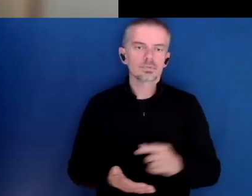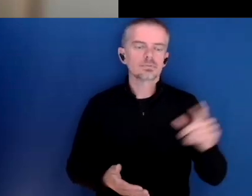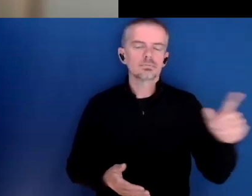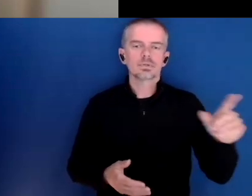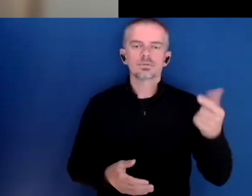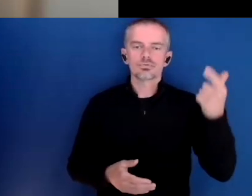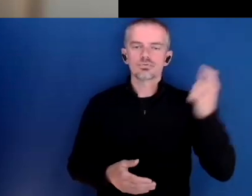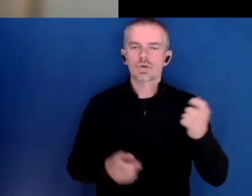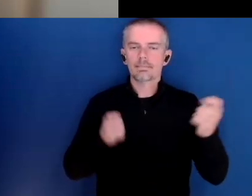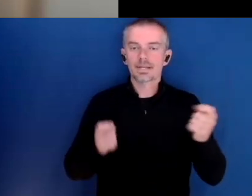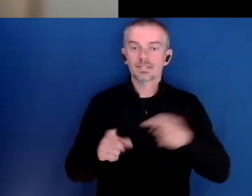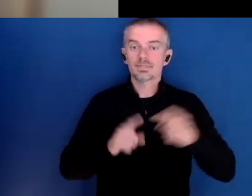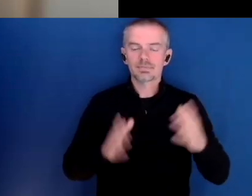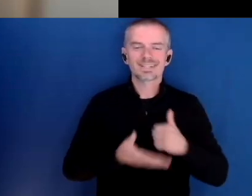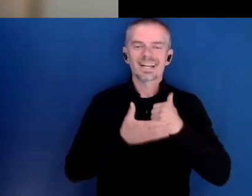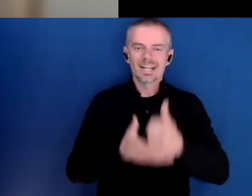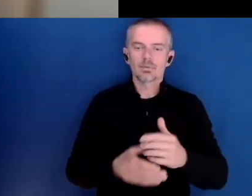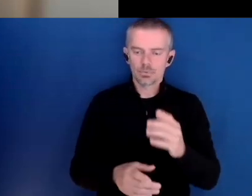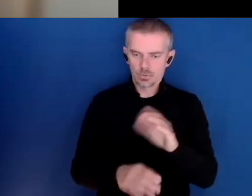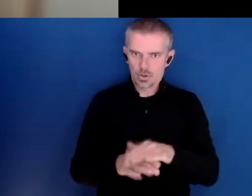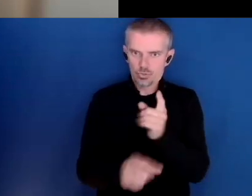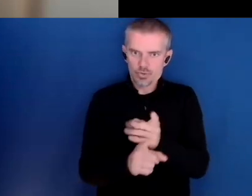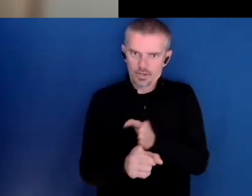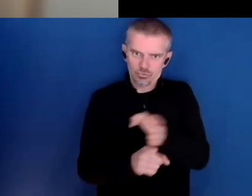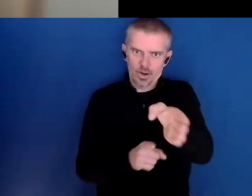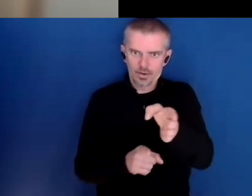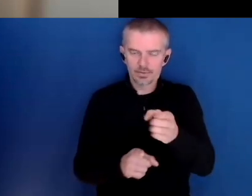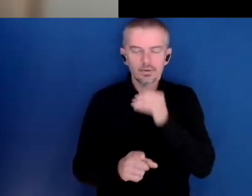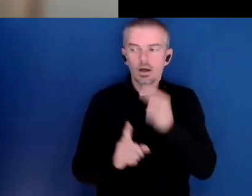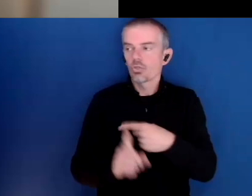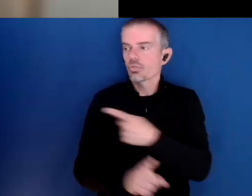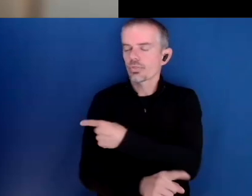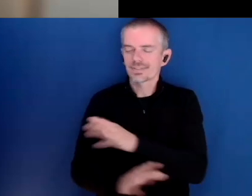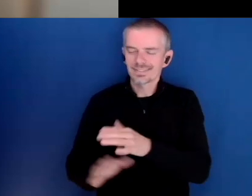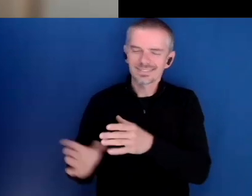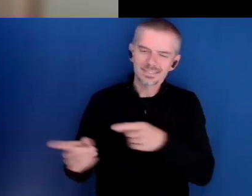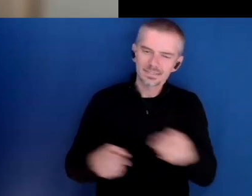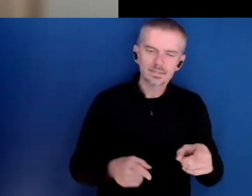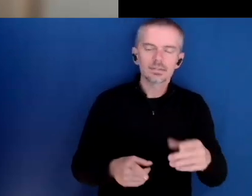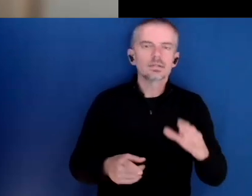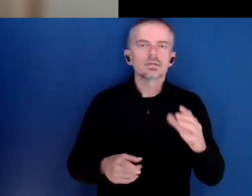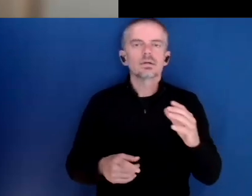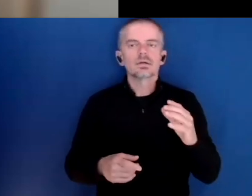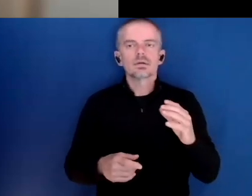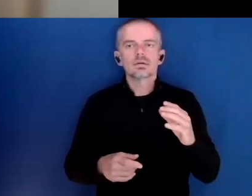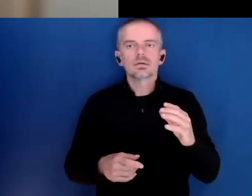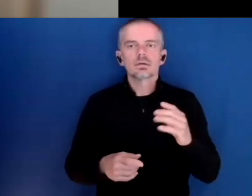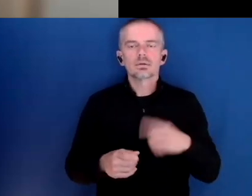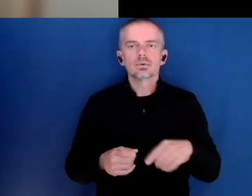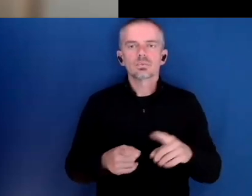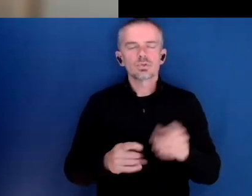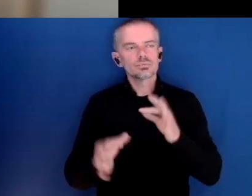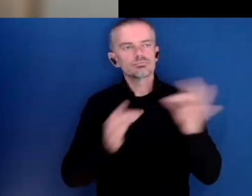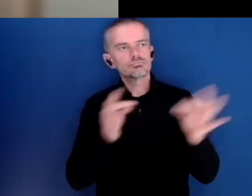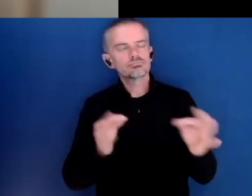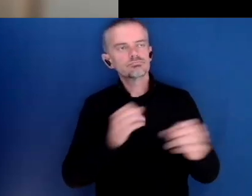specialist can get you started off on the right foot from the beginning. and when you kind of paint a visual